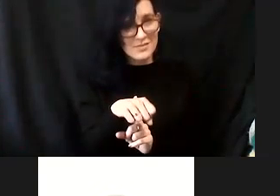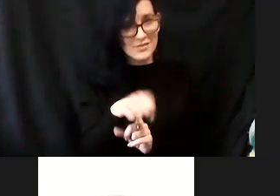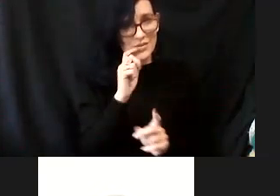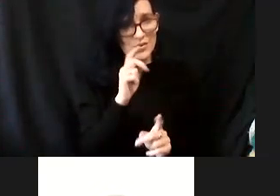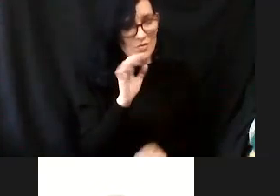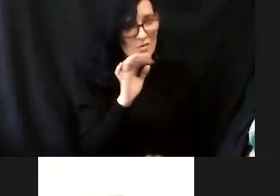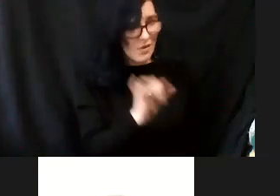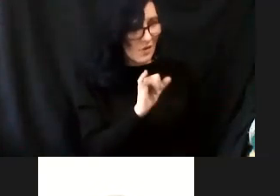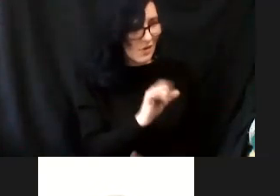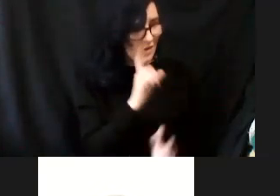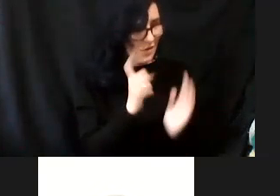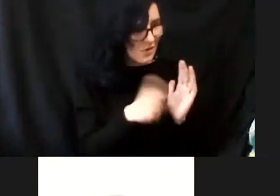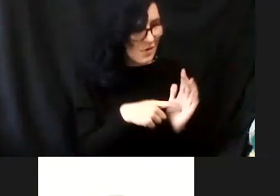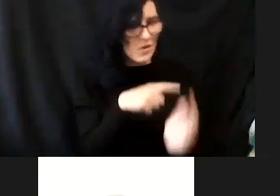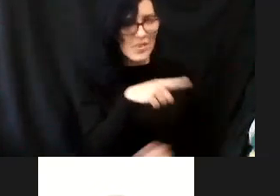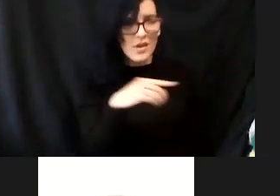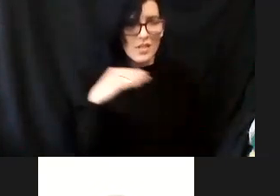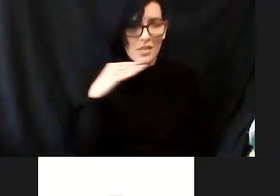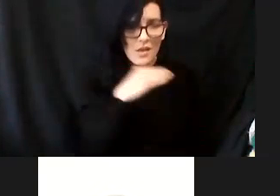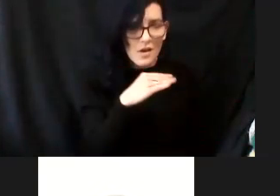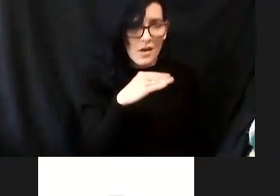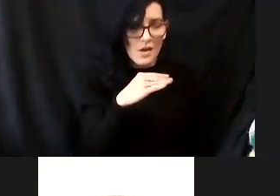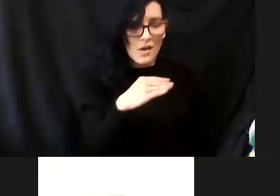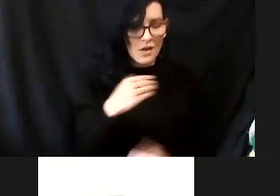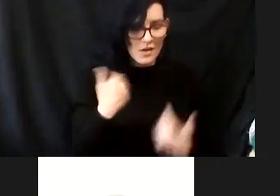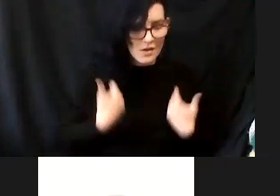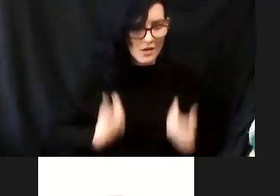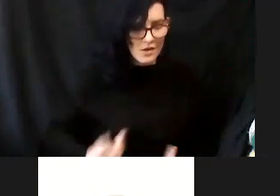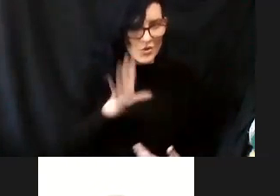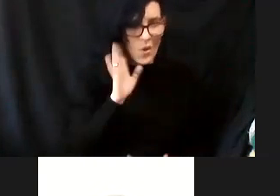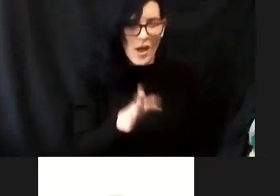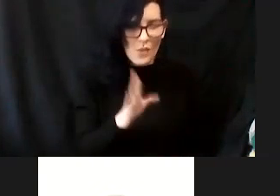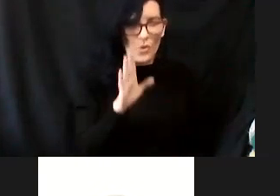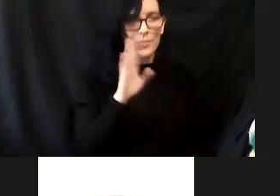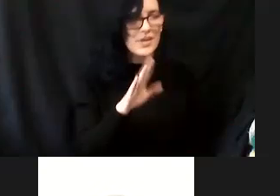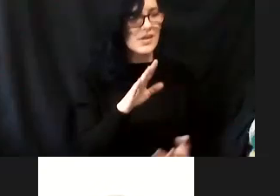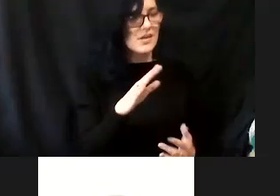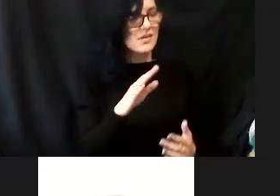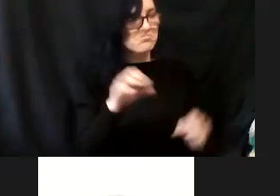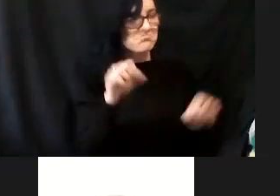about you in some way to the federal government so that you would be eligible to get federal loans.